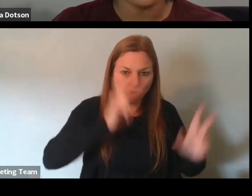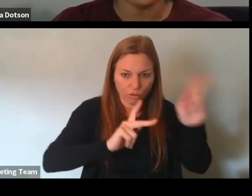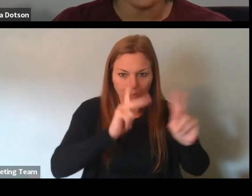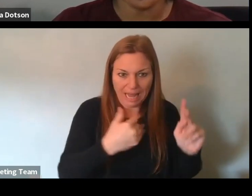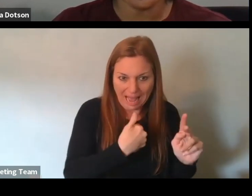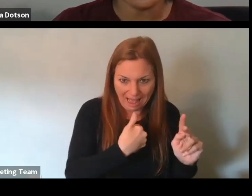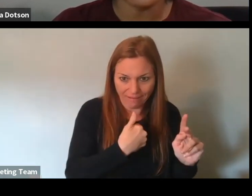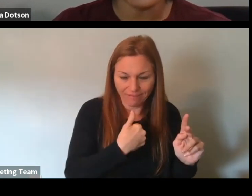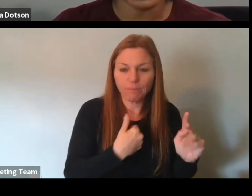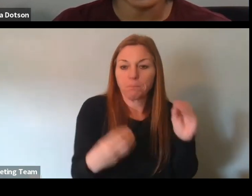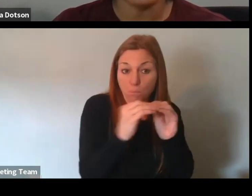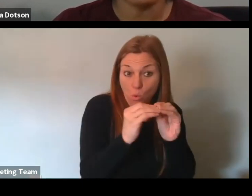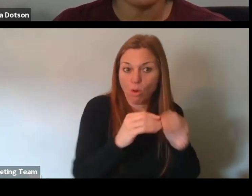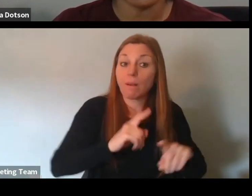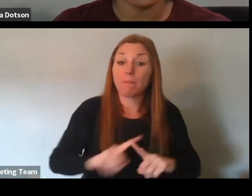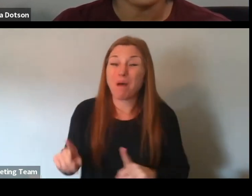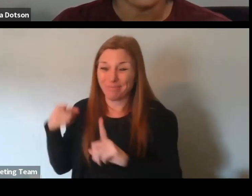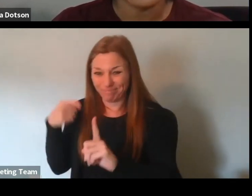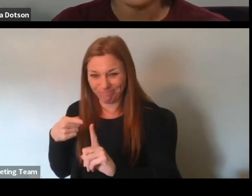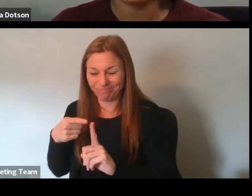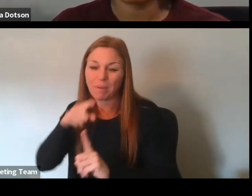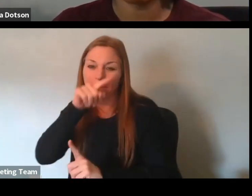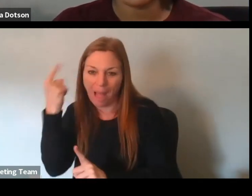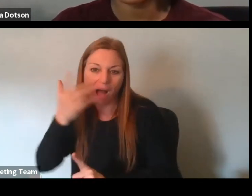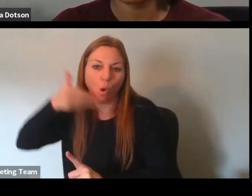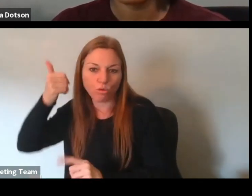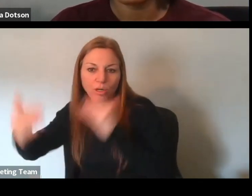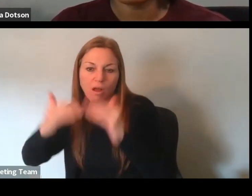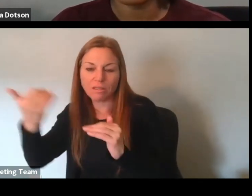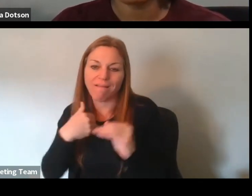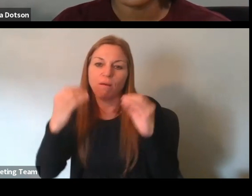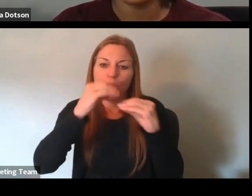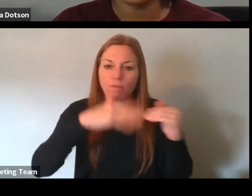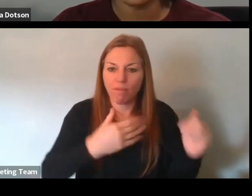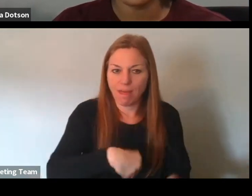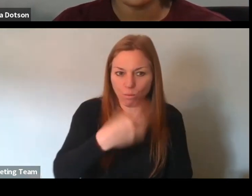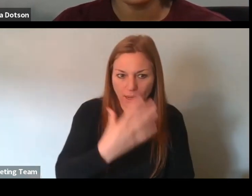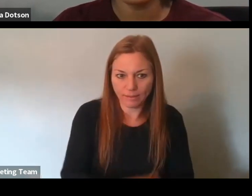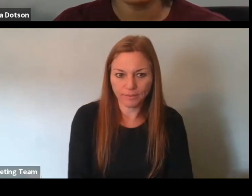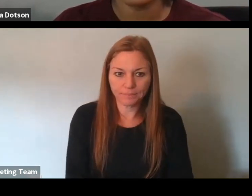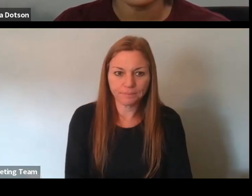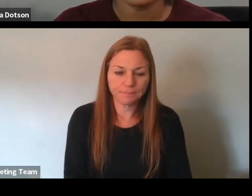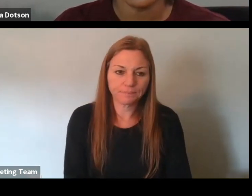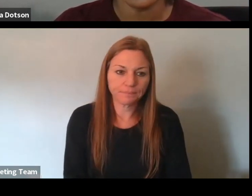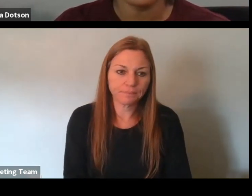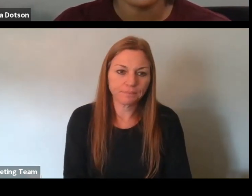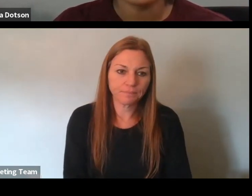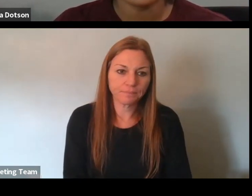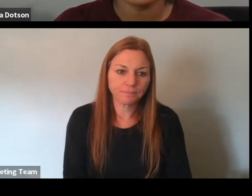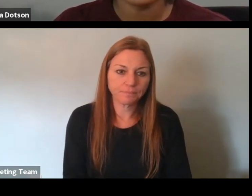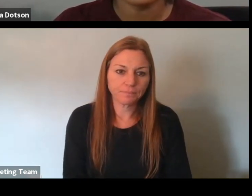What's also really important is that depression seems to have a more negative effect among Black